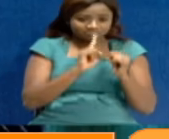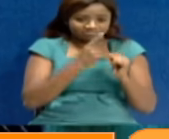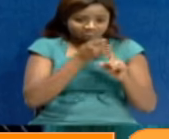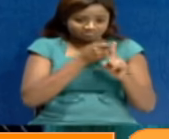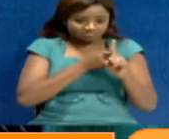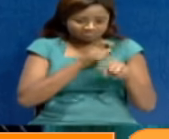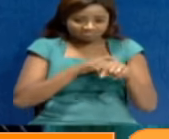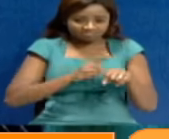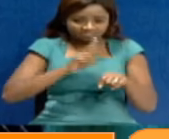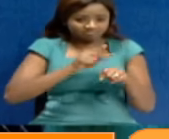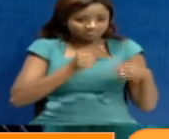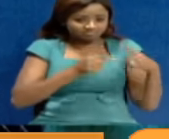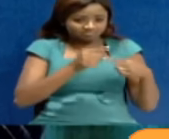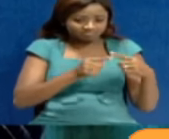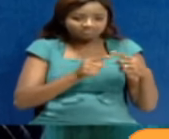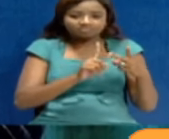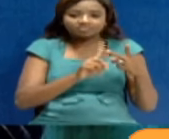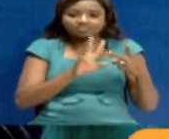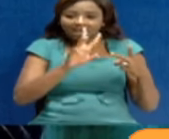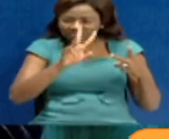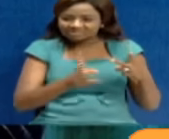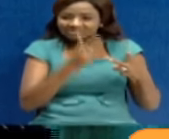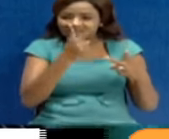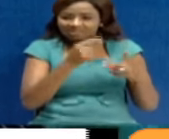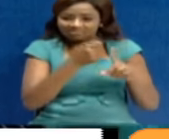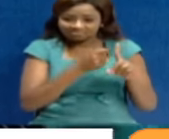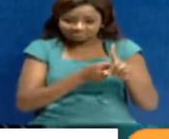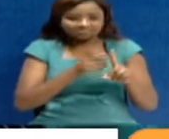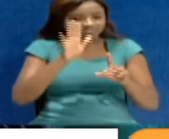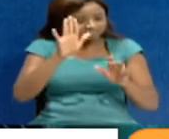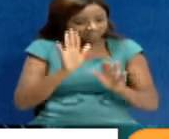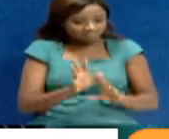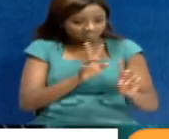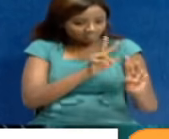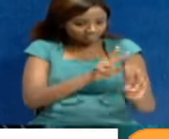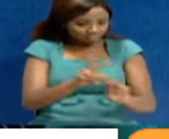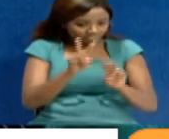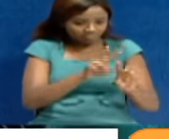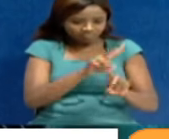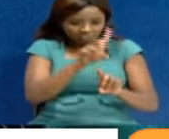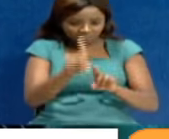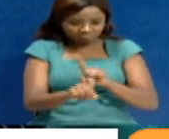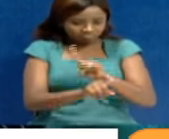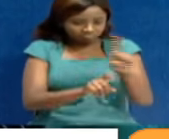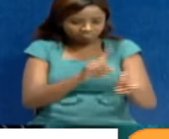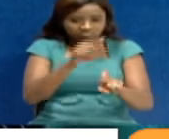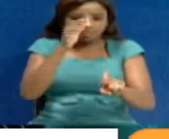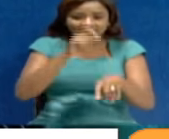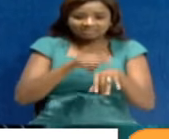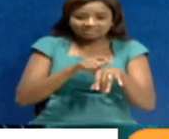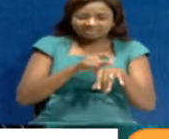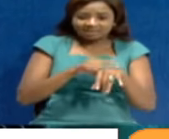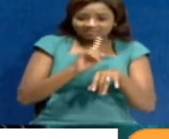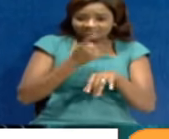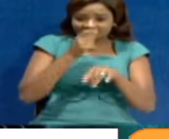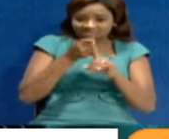second term, ought to have been vetted, and for good reason, because when President Kenyatta completed his term, he